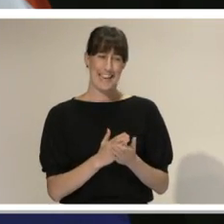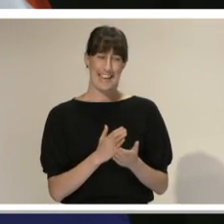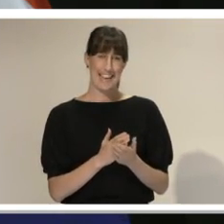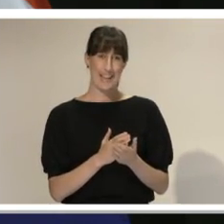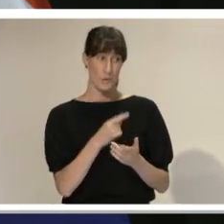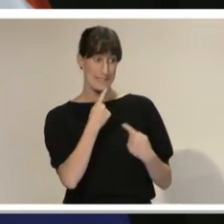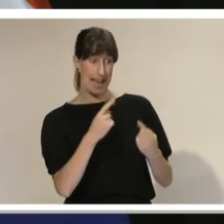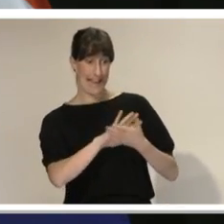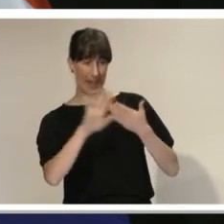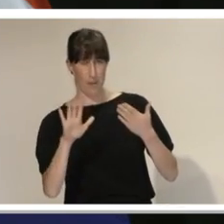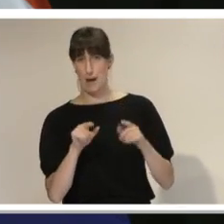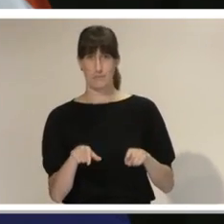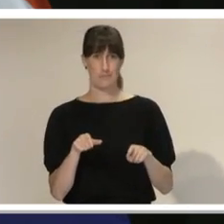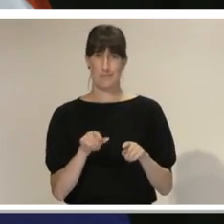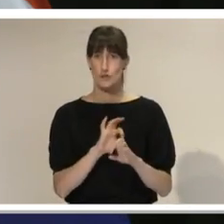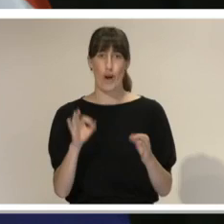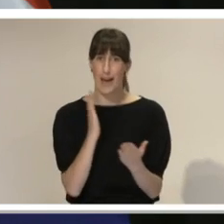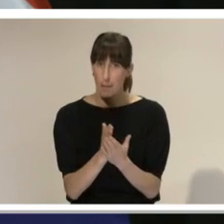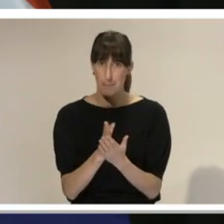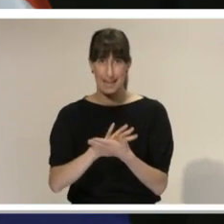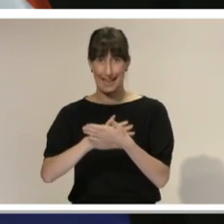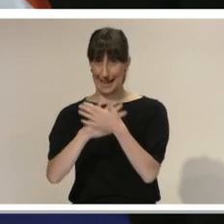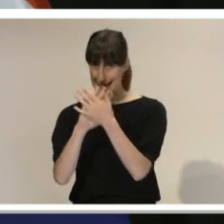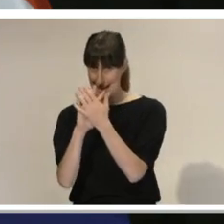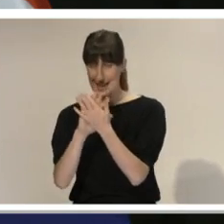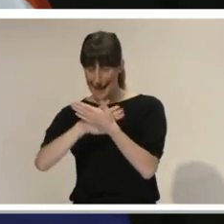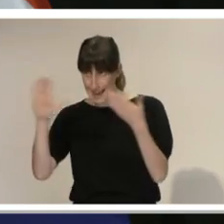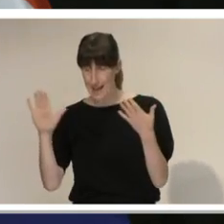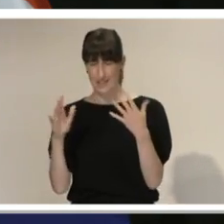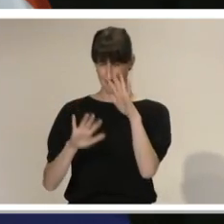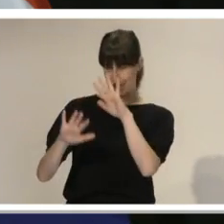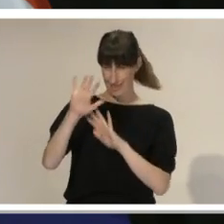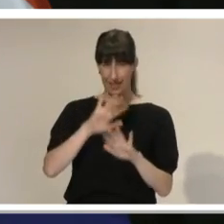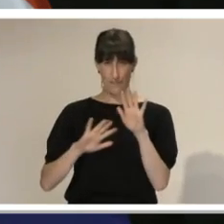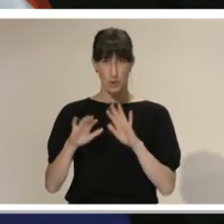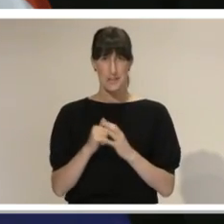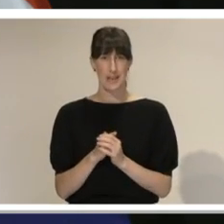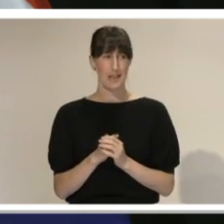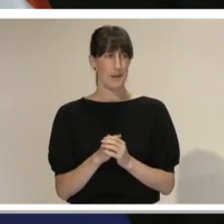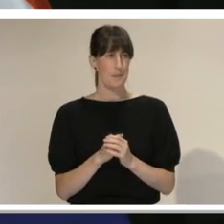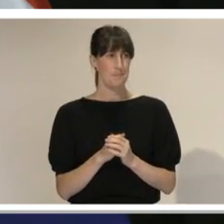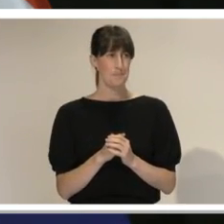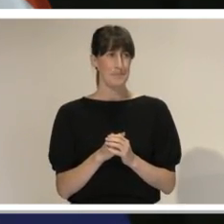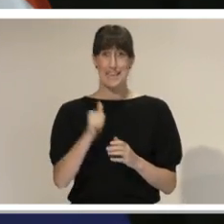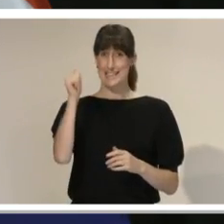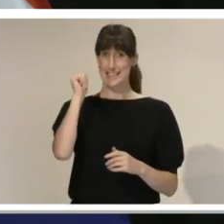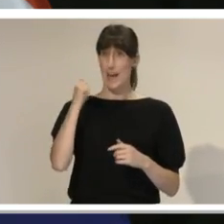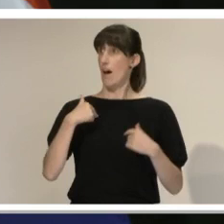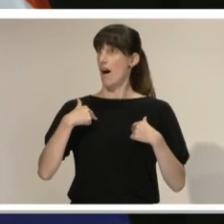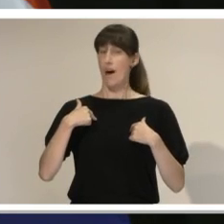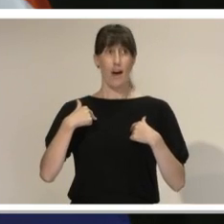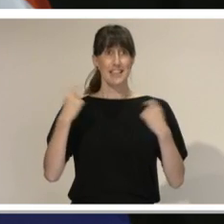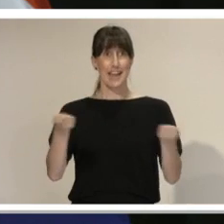time about how we're going to be one of the few countries in the world, or we hope to be, that can actually eliminate this virus. Yesterday, people celebrated because we thought we got